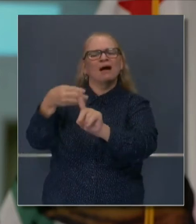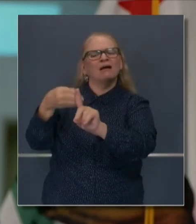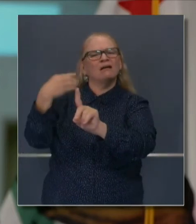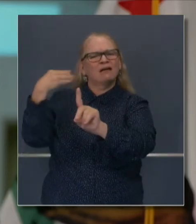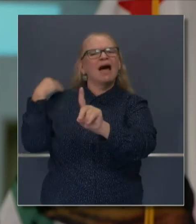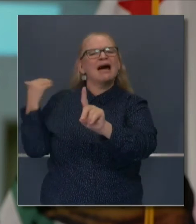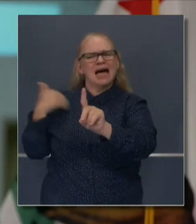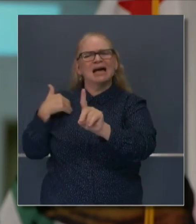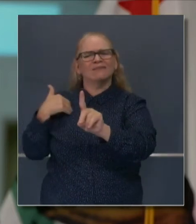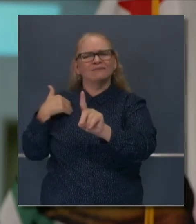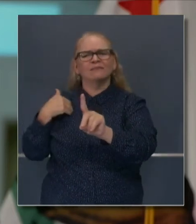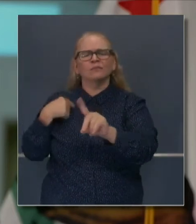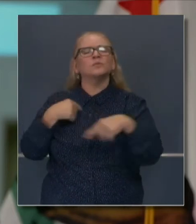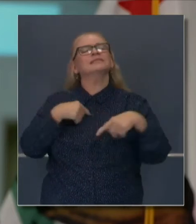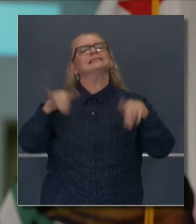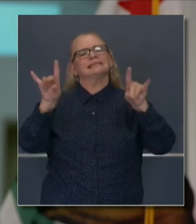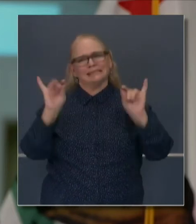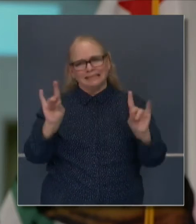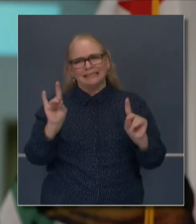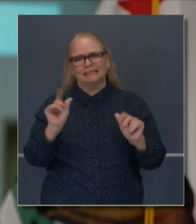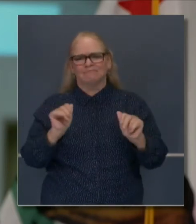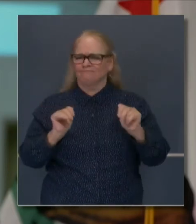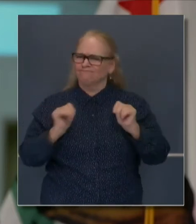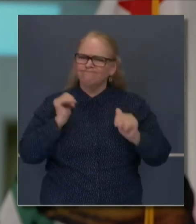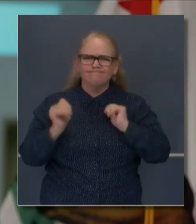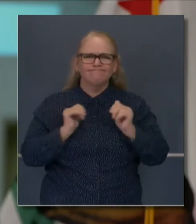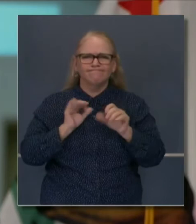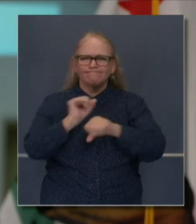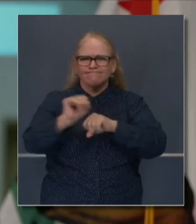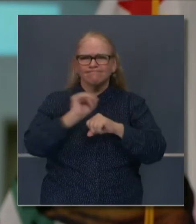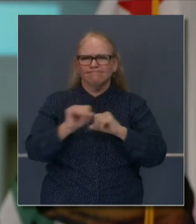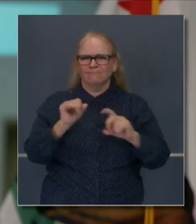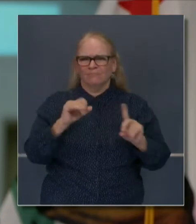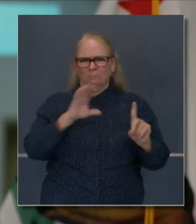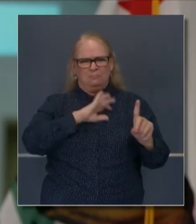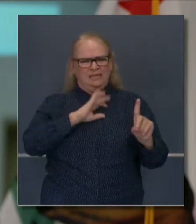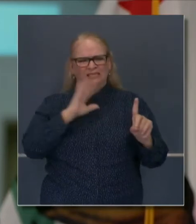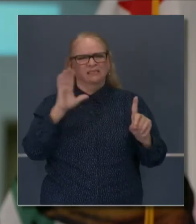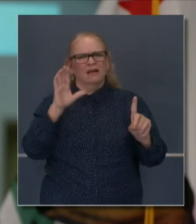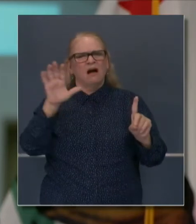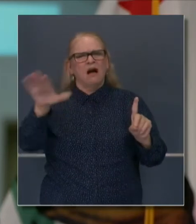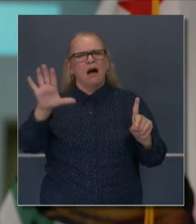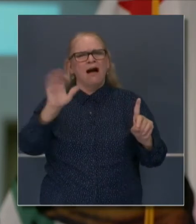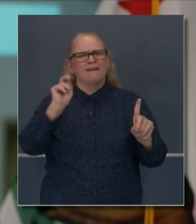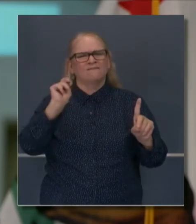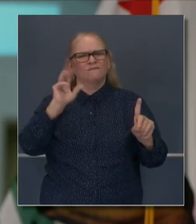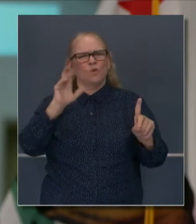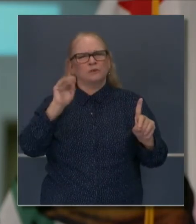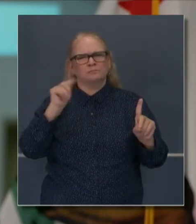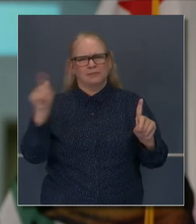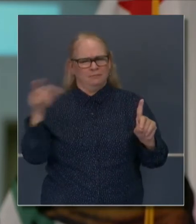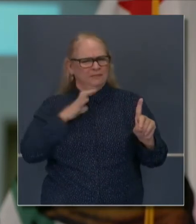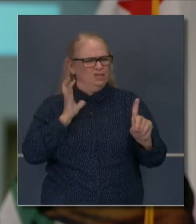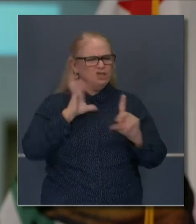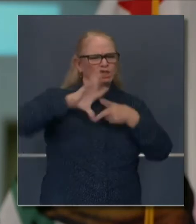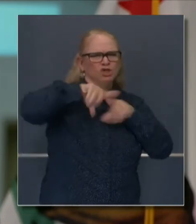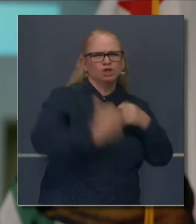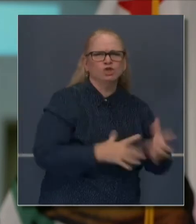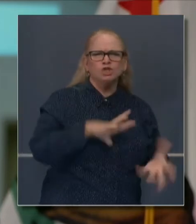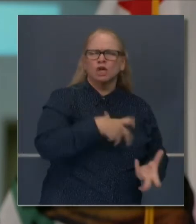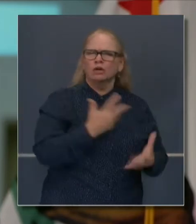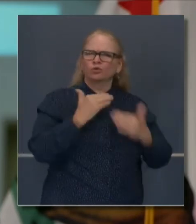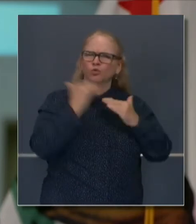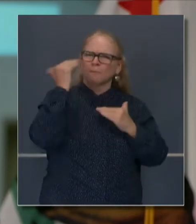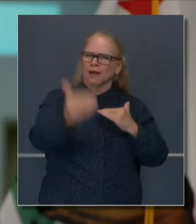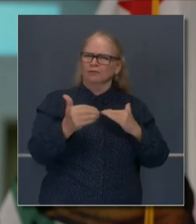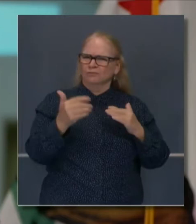most aggressive police use of force measures and making sure that we're looking at patterns of practices and making sure that we